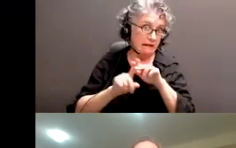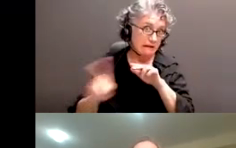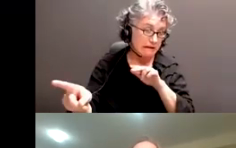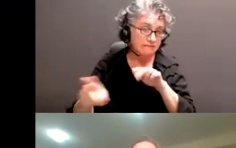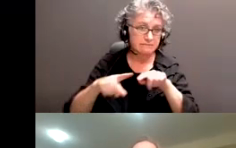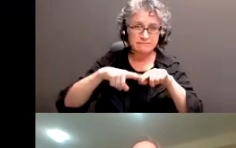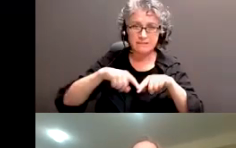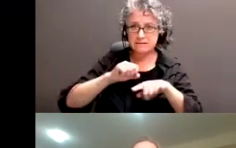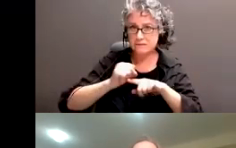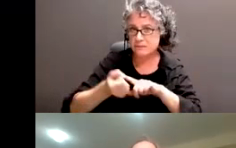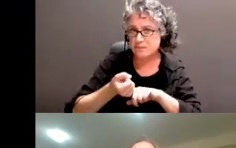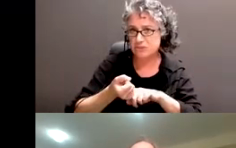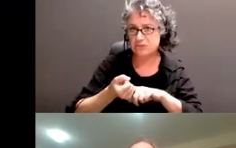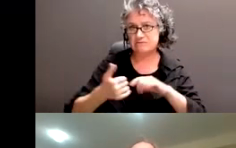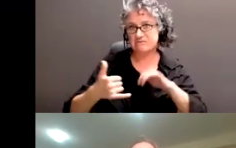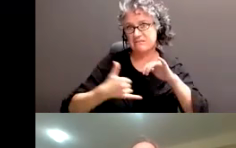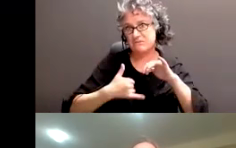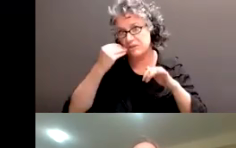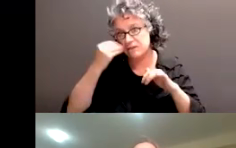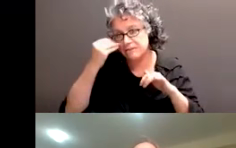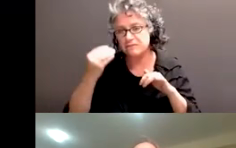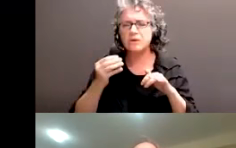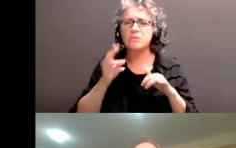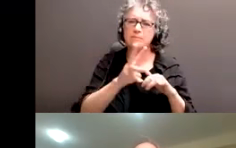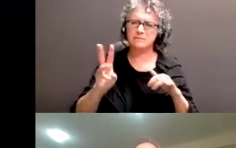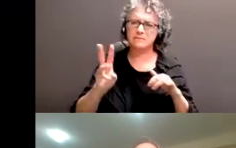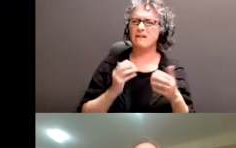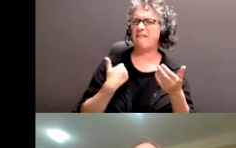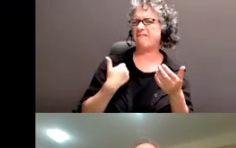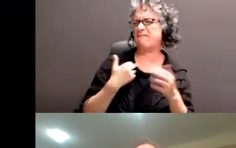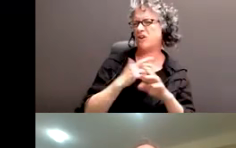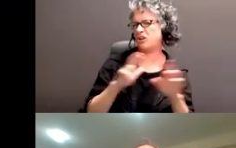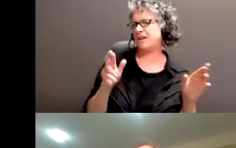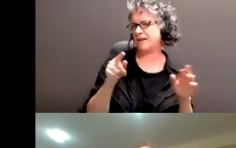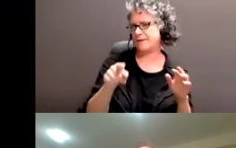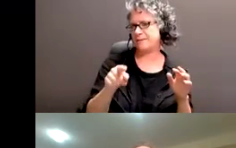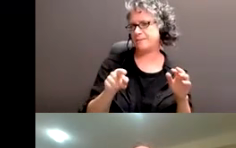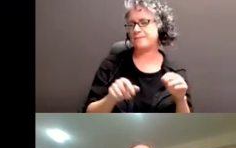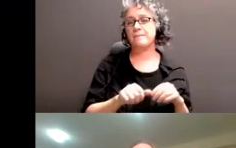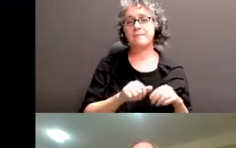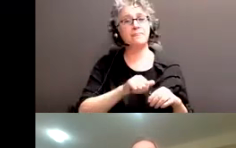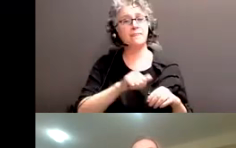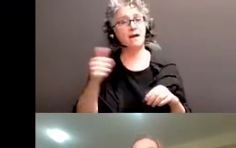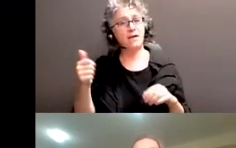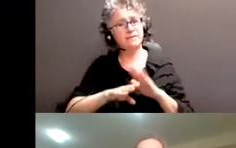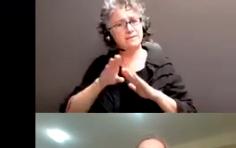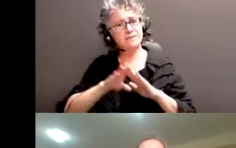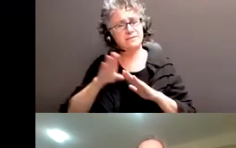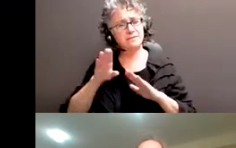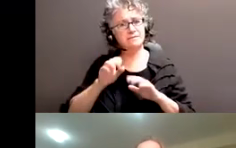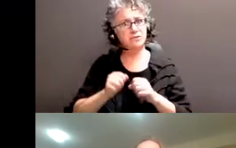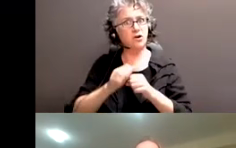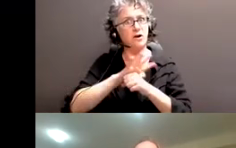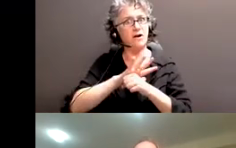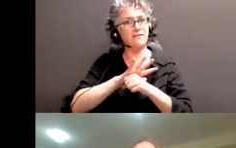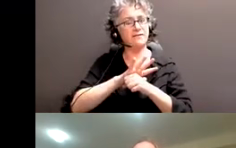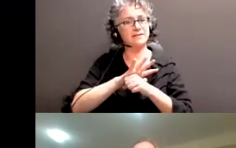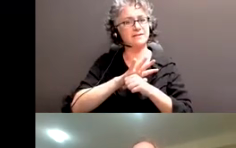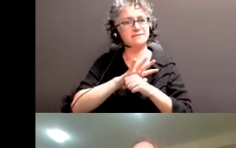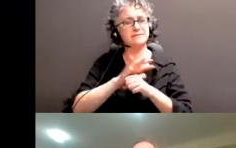So it's on our website. We've also developed some other collaterals around COVID, particularly around frauds and scams, because that is a